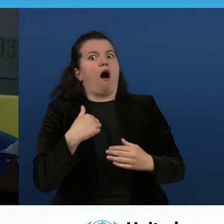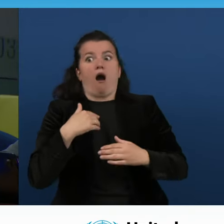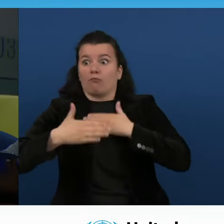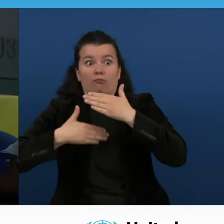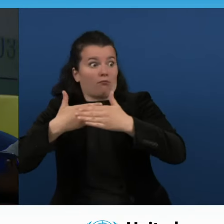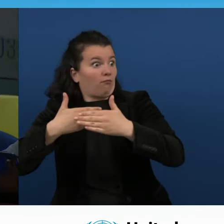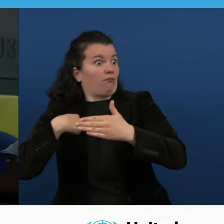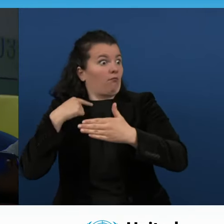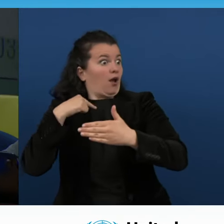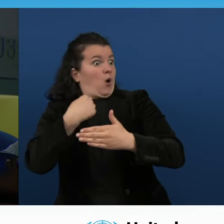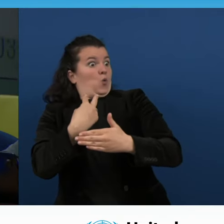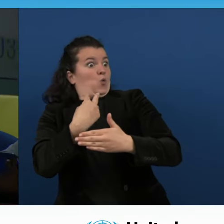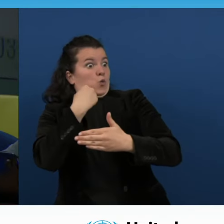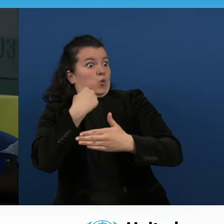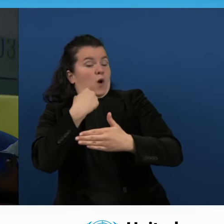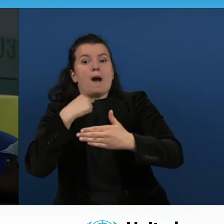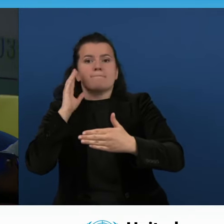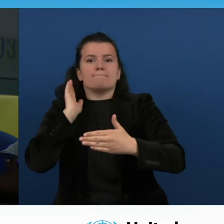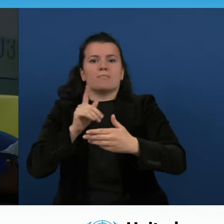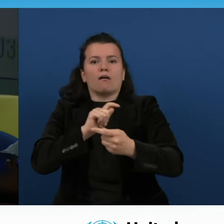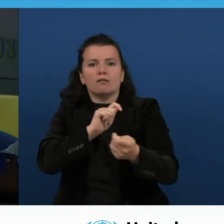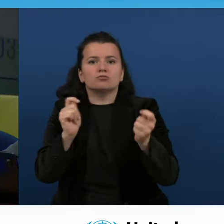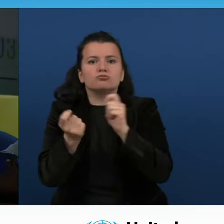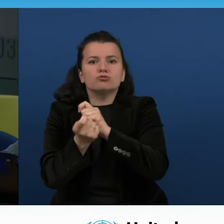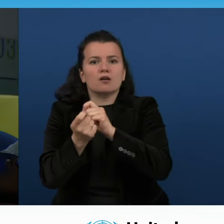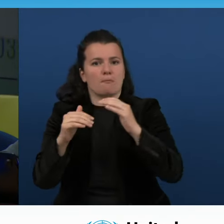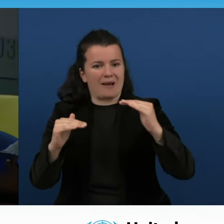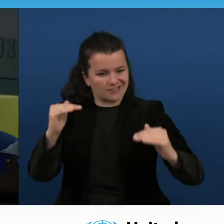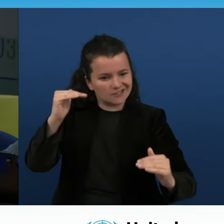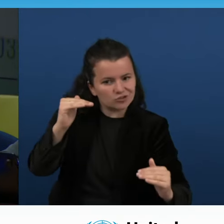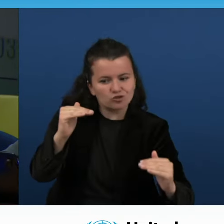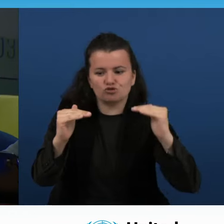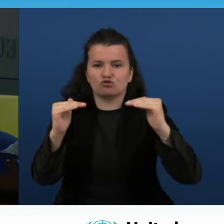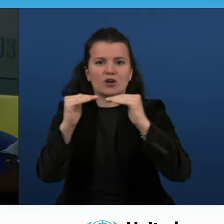build a world which is more just and more sustainable.